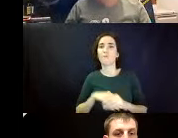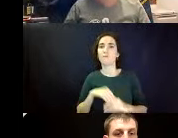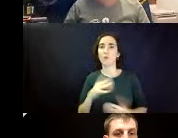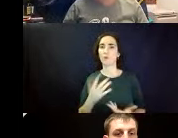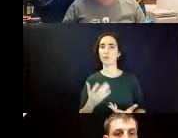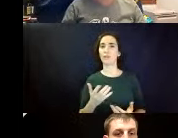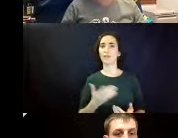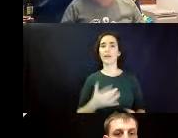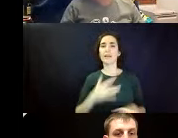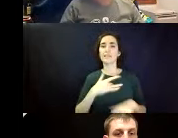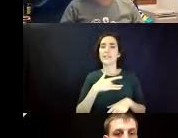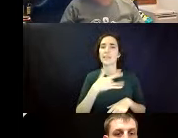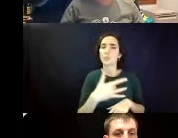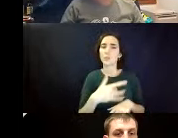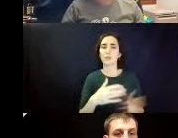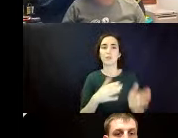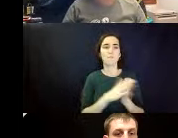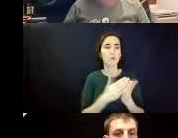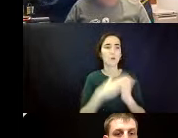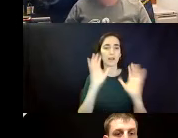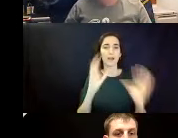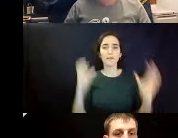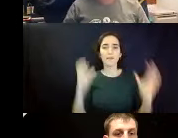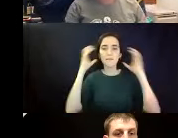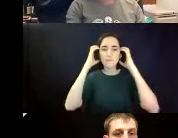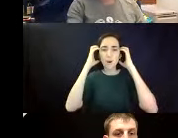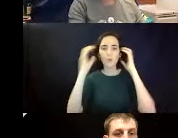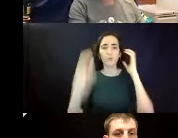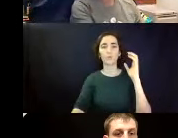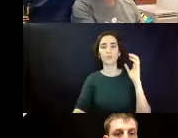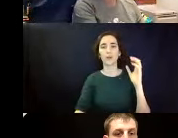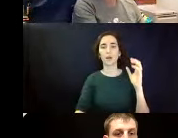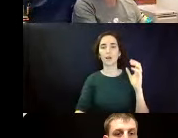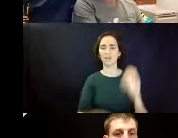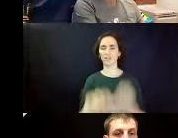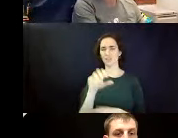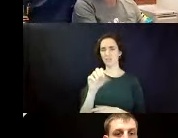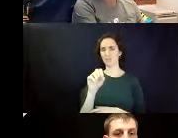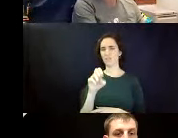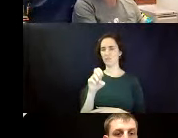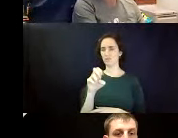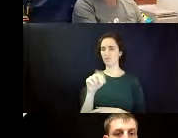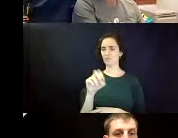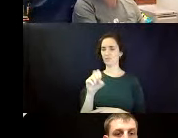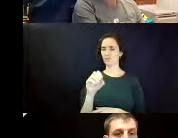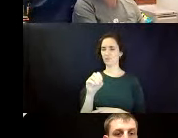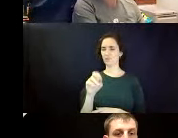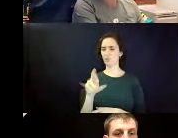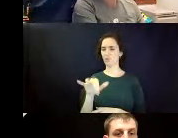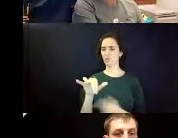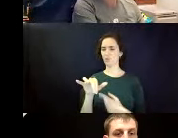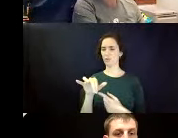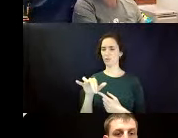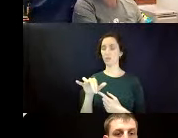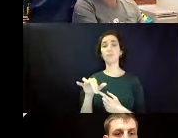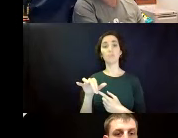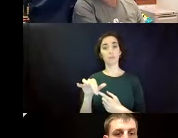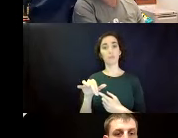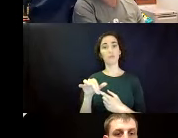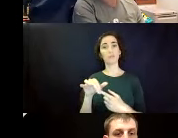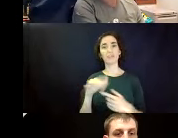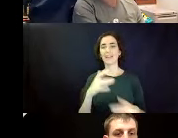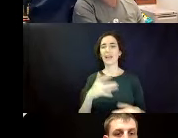items, books, headphones. The sensory items, I know you may not be able to bring a ton of stuff into